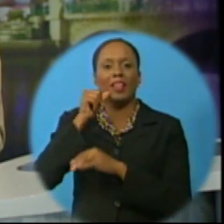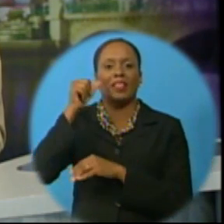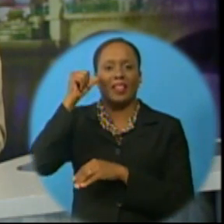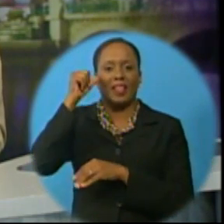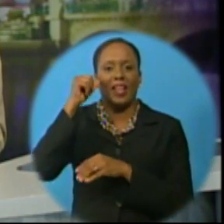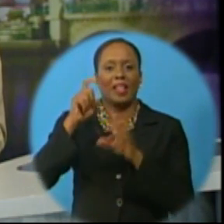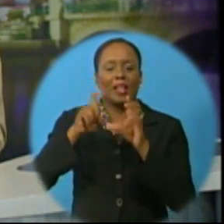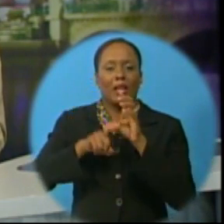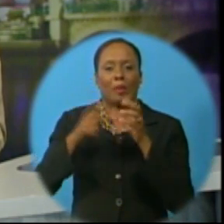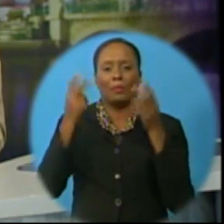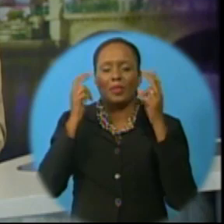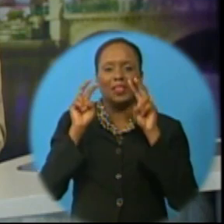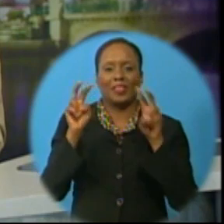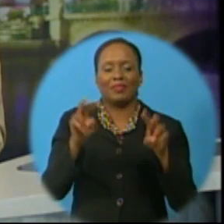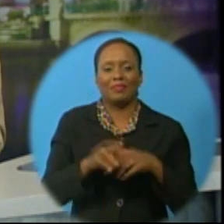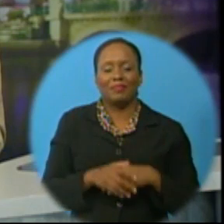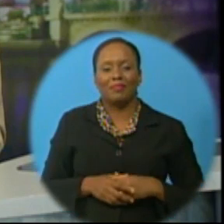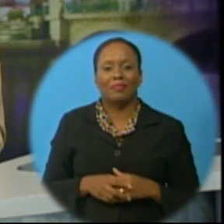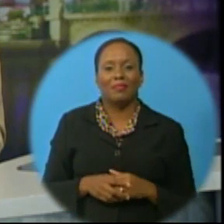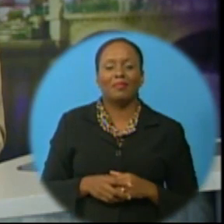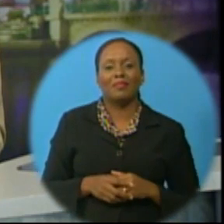Club. CBC's Marsha Boyce has more.